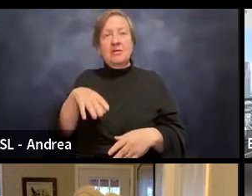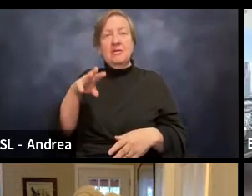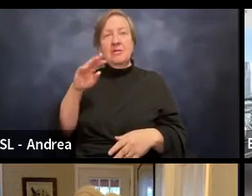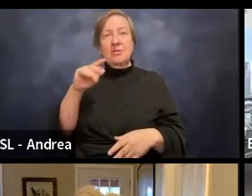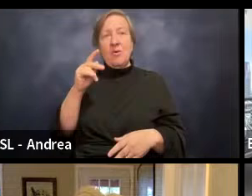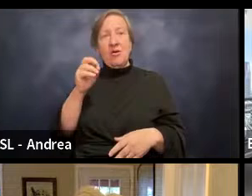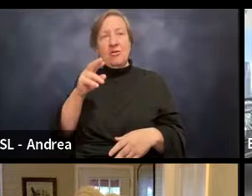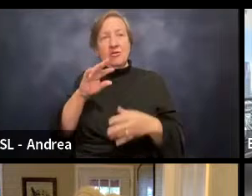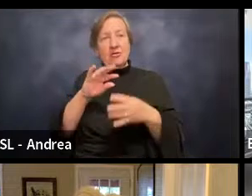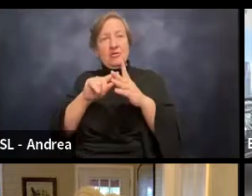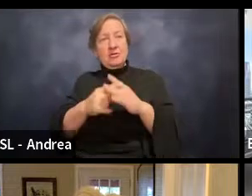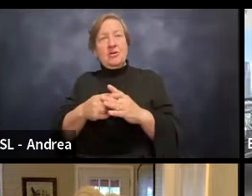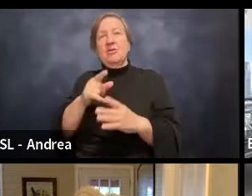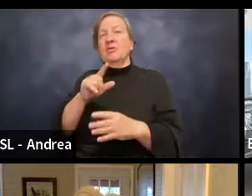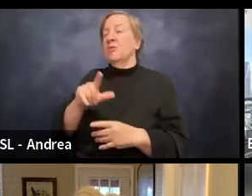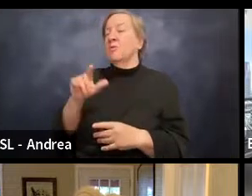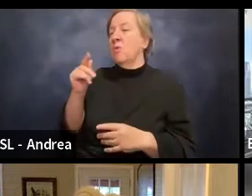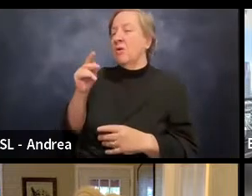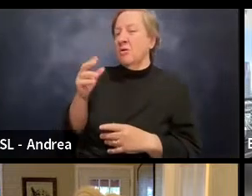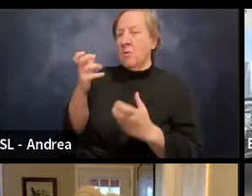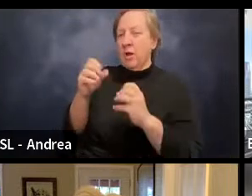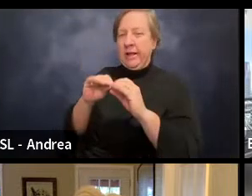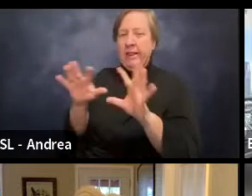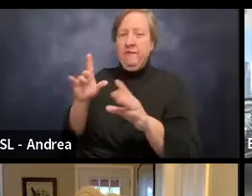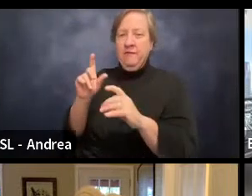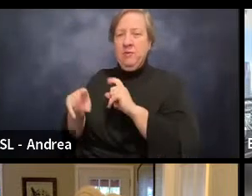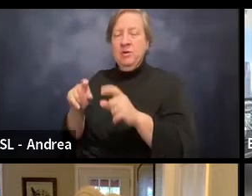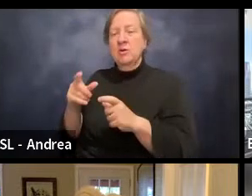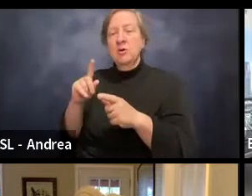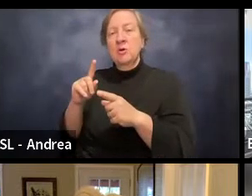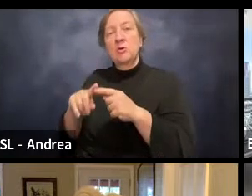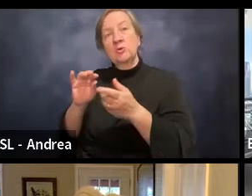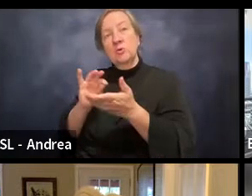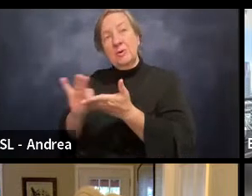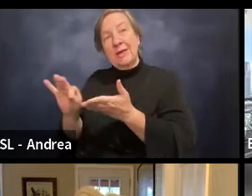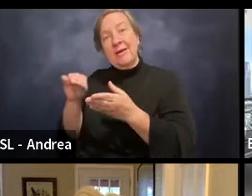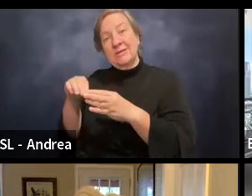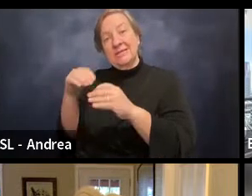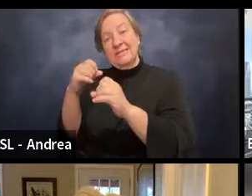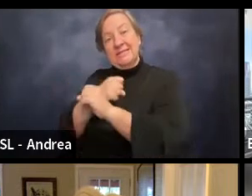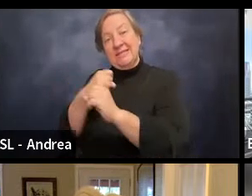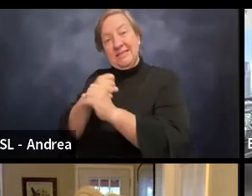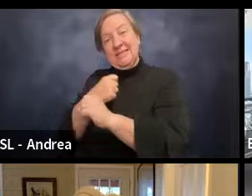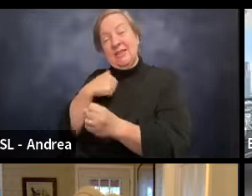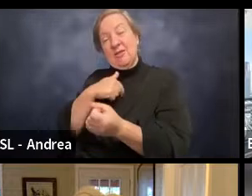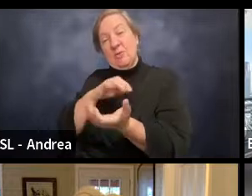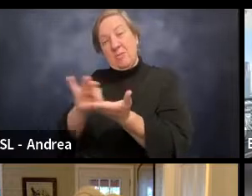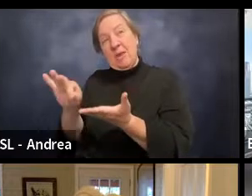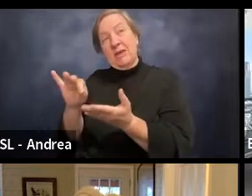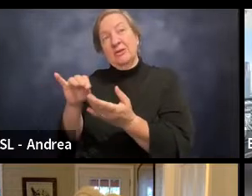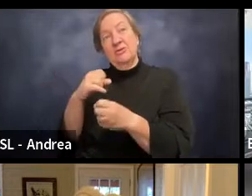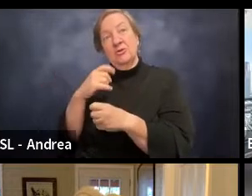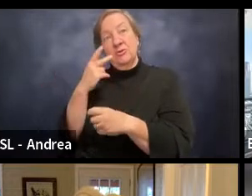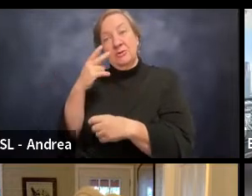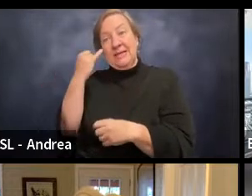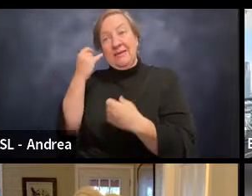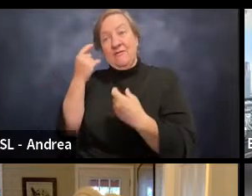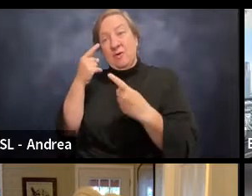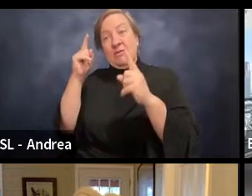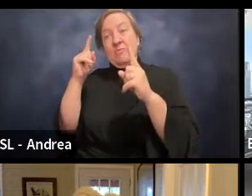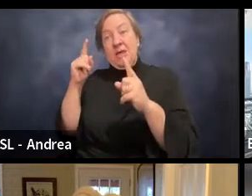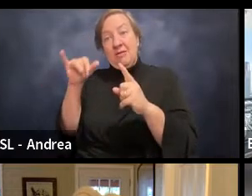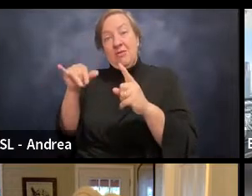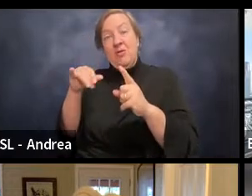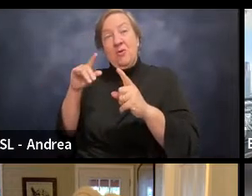a clarifying question. So in order to count in the statistics that we're measuring to see if we're meeting these goals,